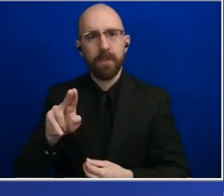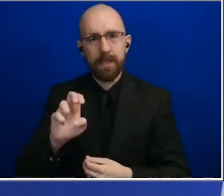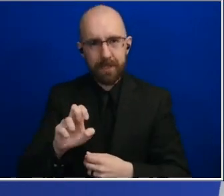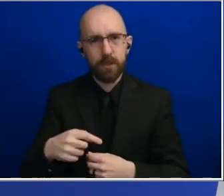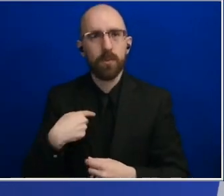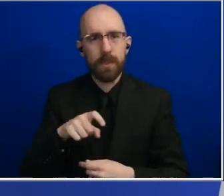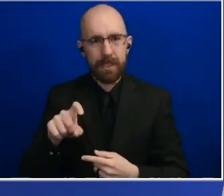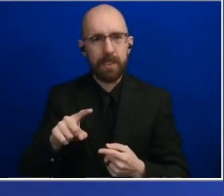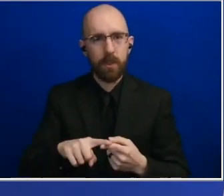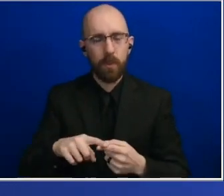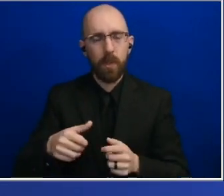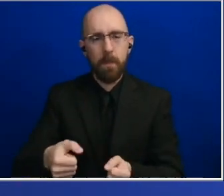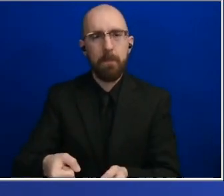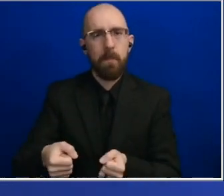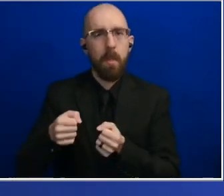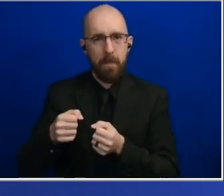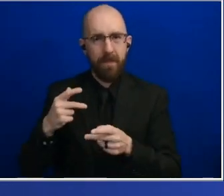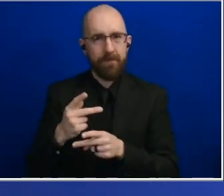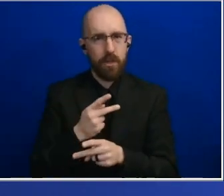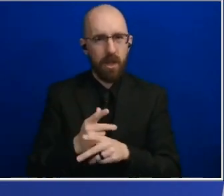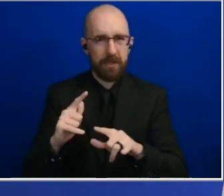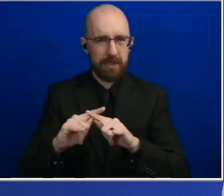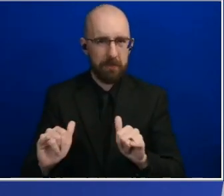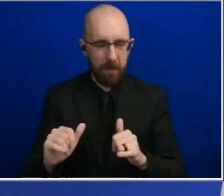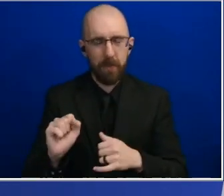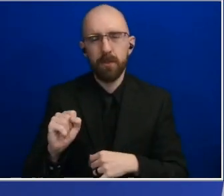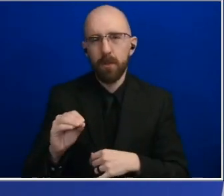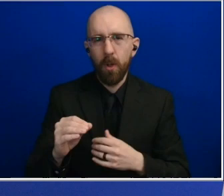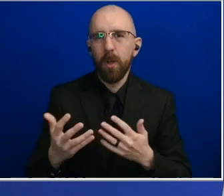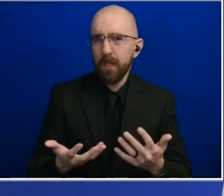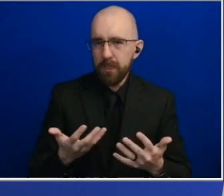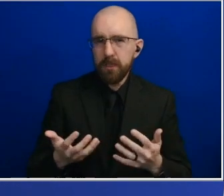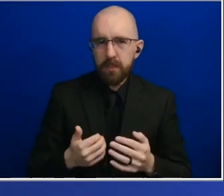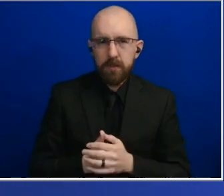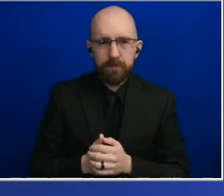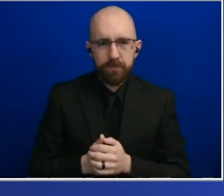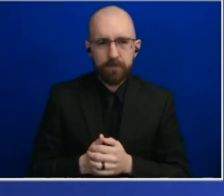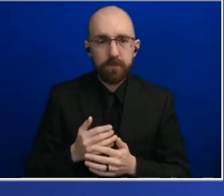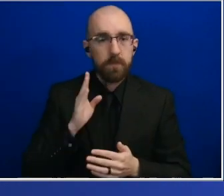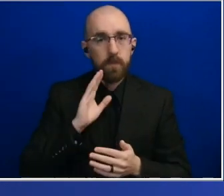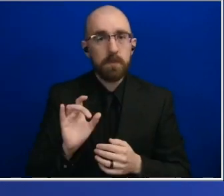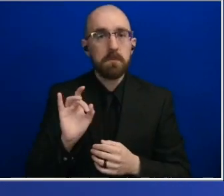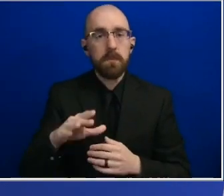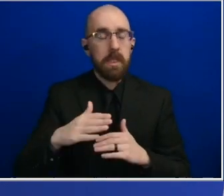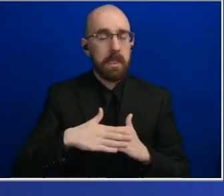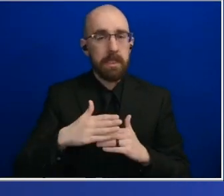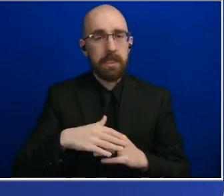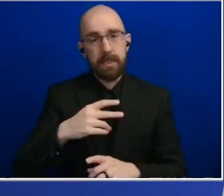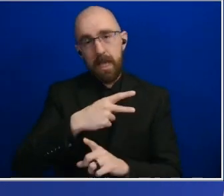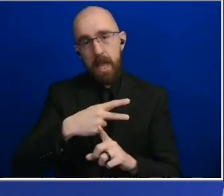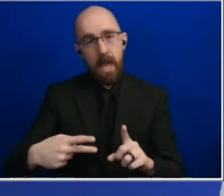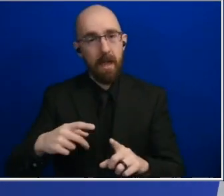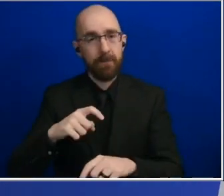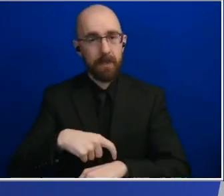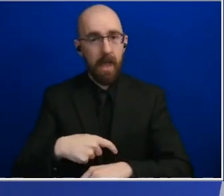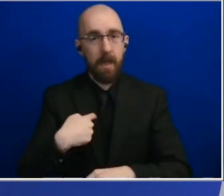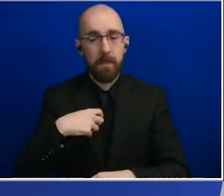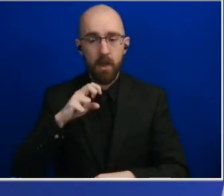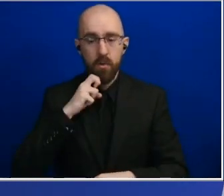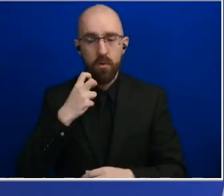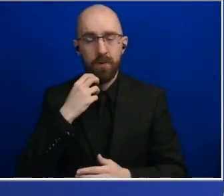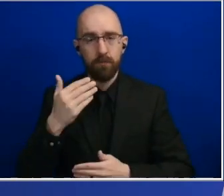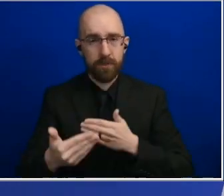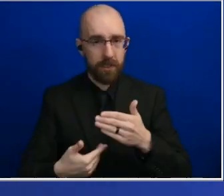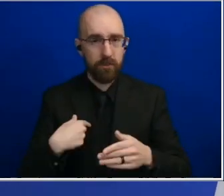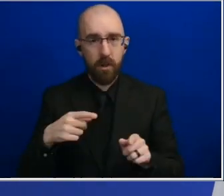and figure out at the same time. So it's, I'm going to say at least half the time that I'm doing a nerve procedure, I'm also doing something else to